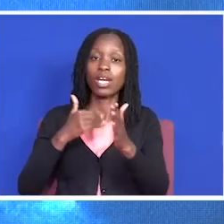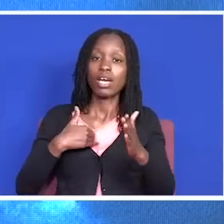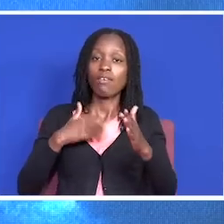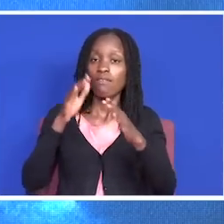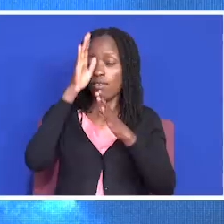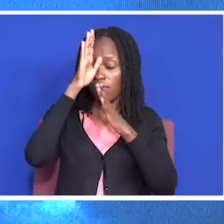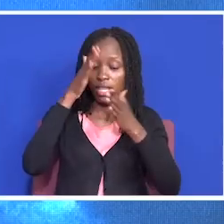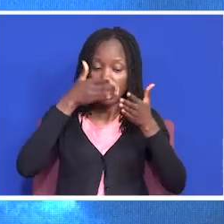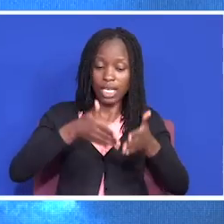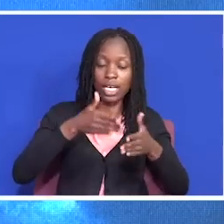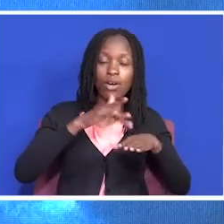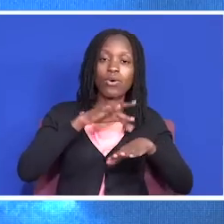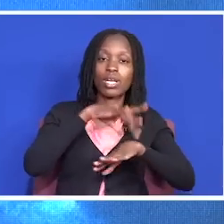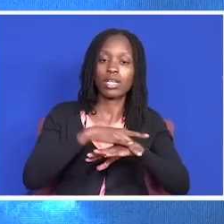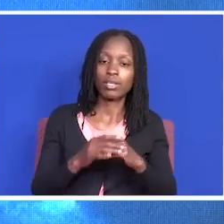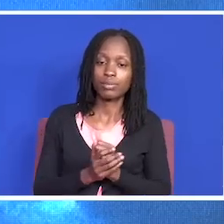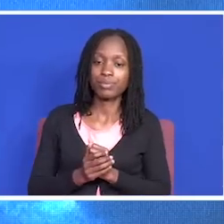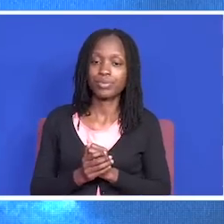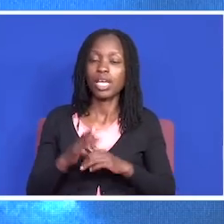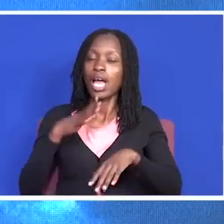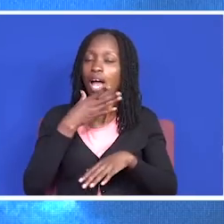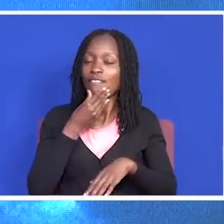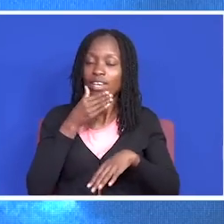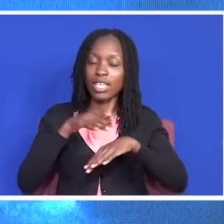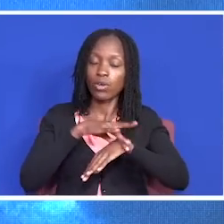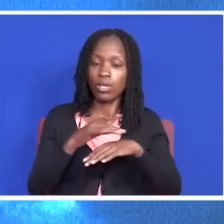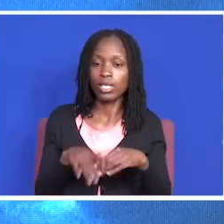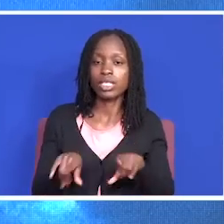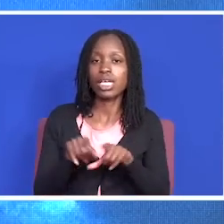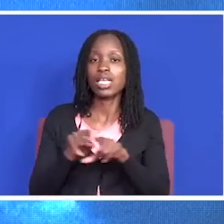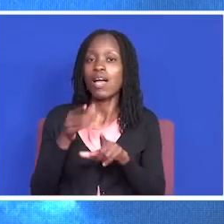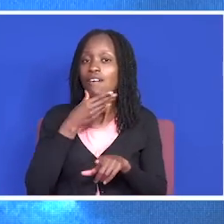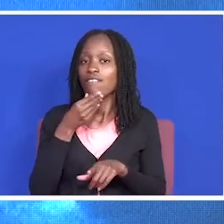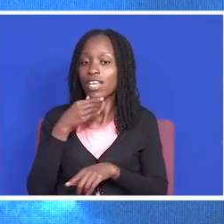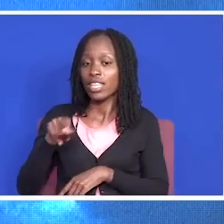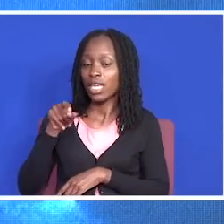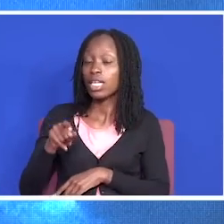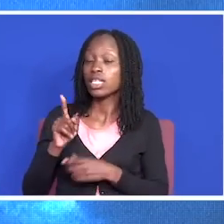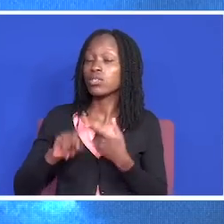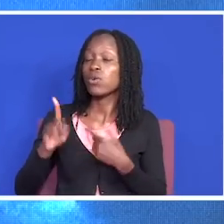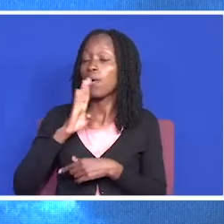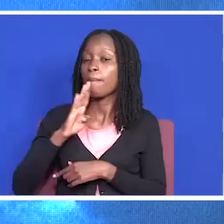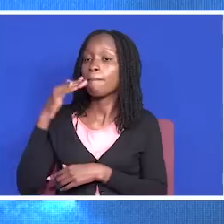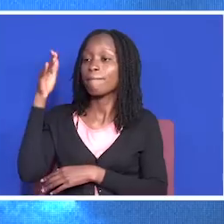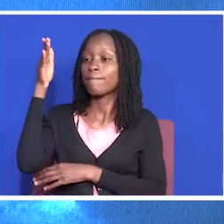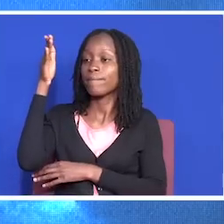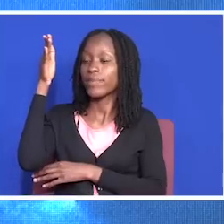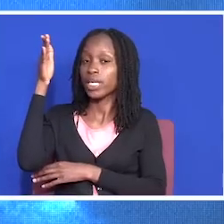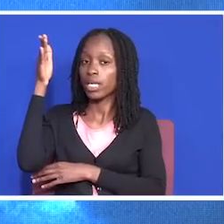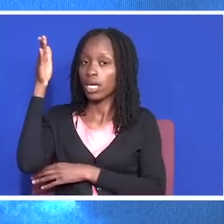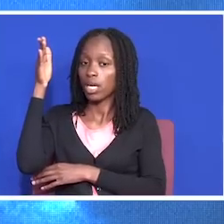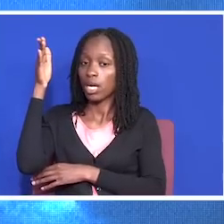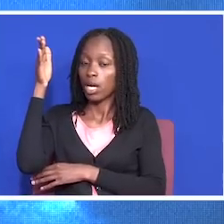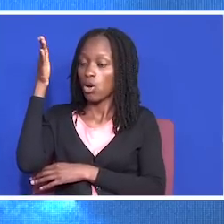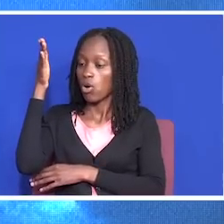earth. But let me repeat what I've just said. Fathers are supposed to be God in human form. In